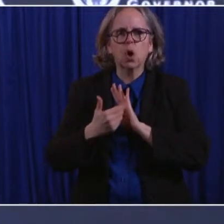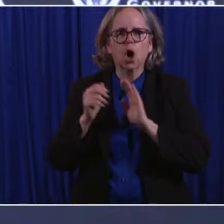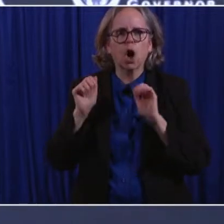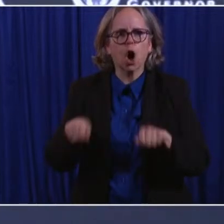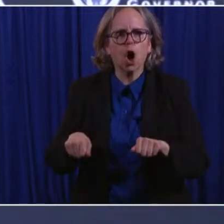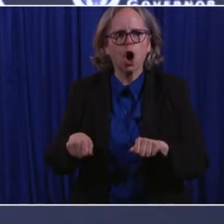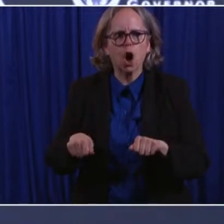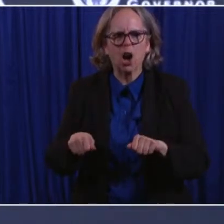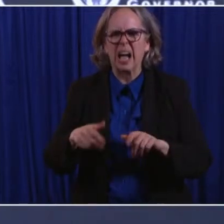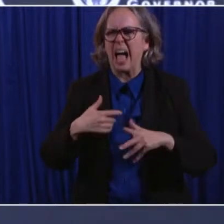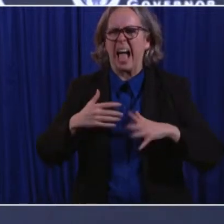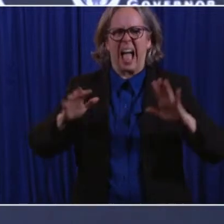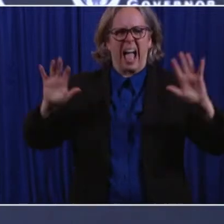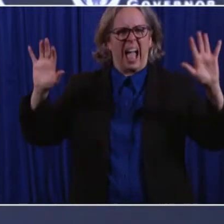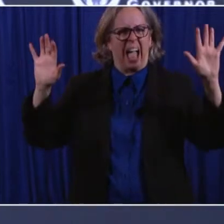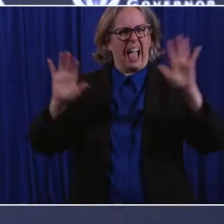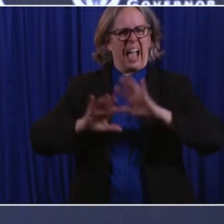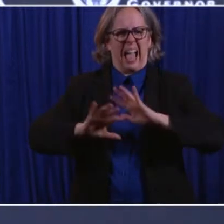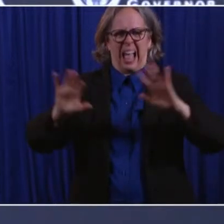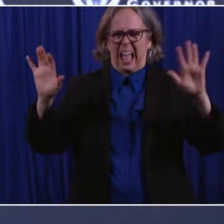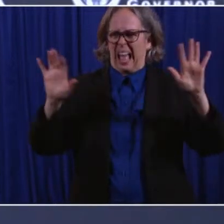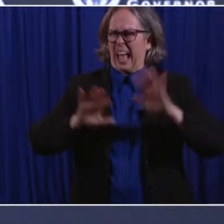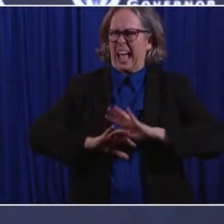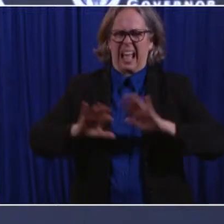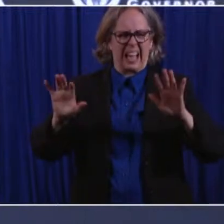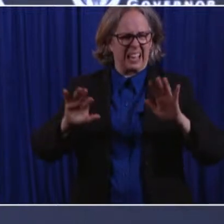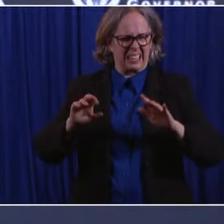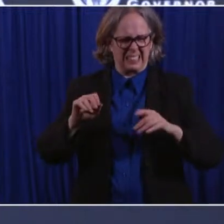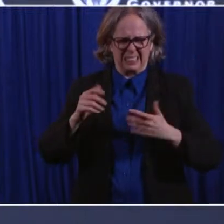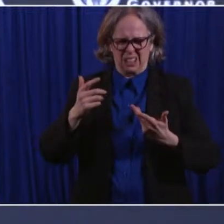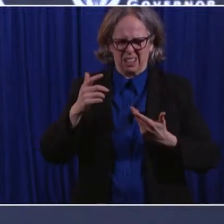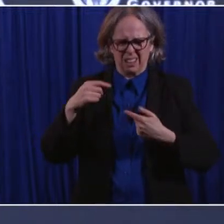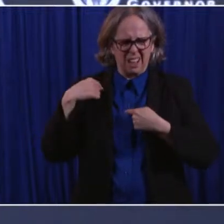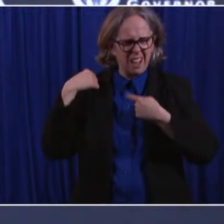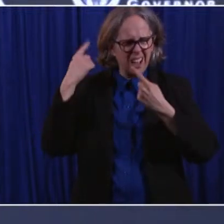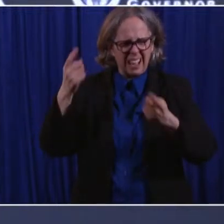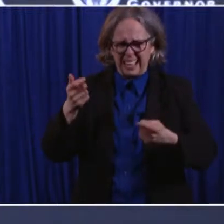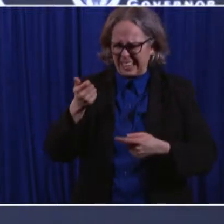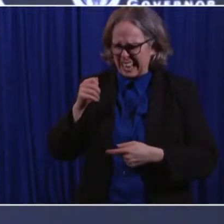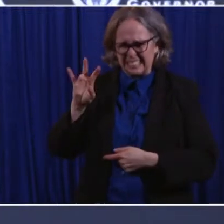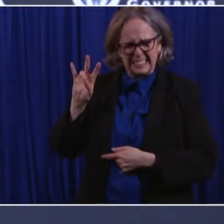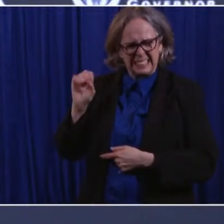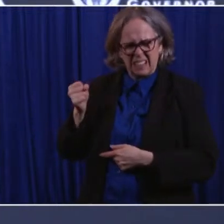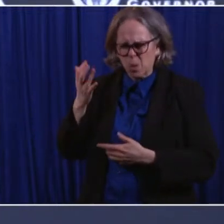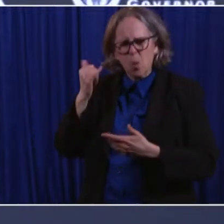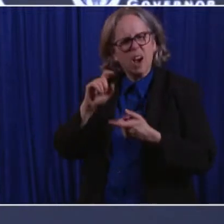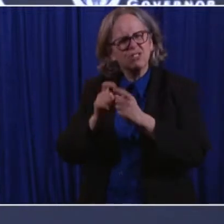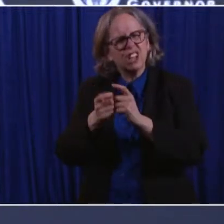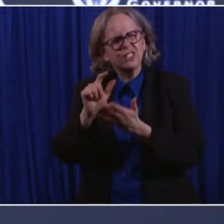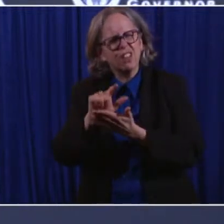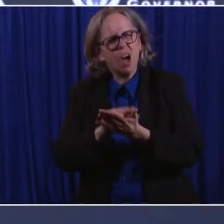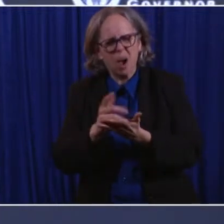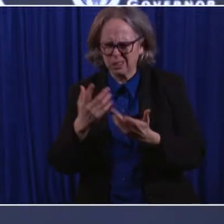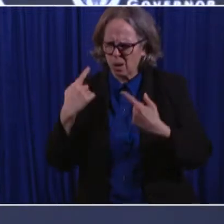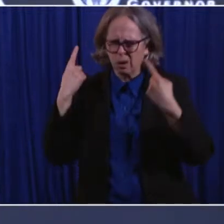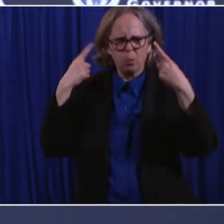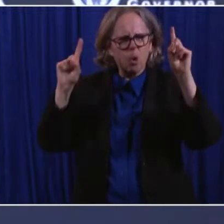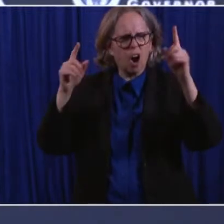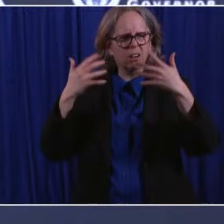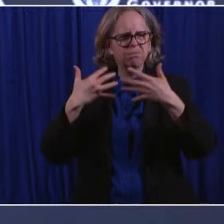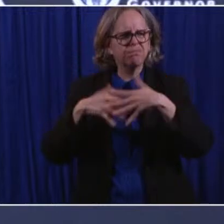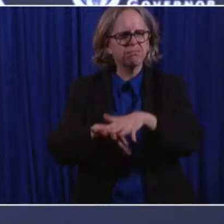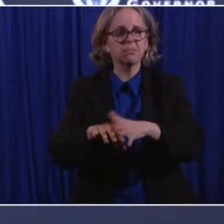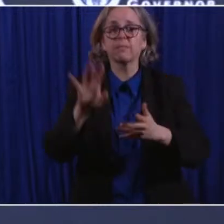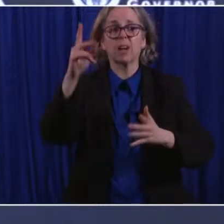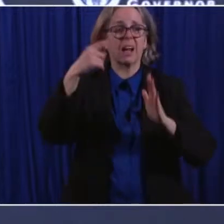a law in the state of Ohio since the 1970s? We've had people who, health directors